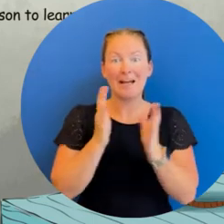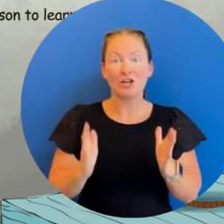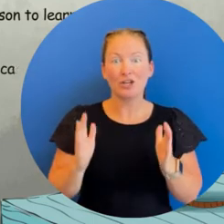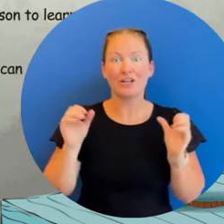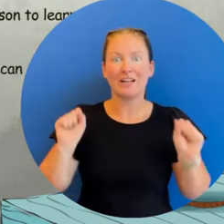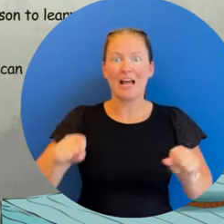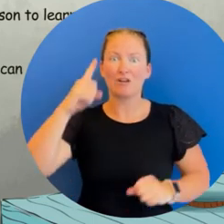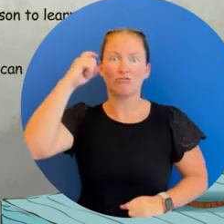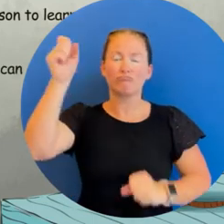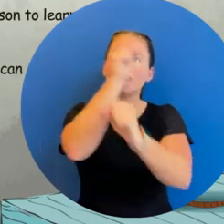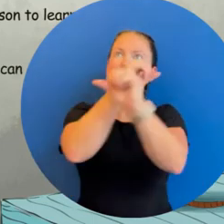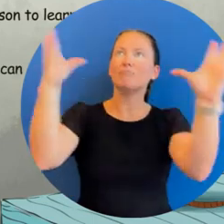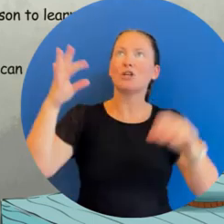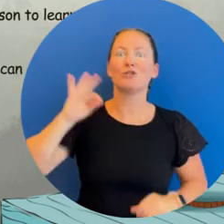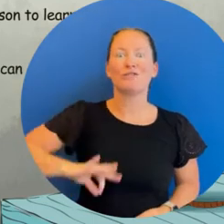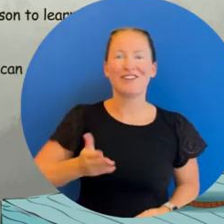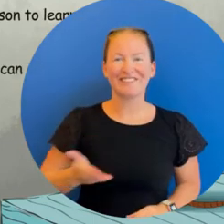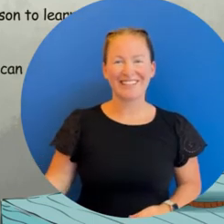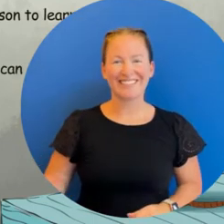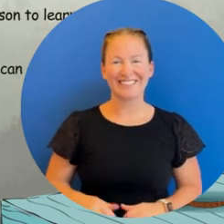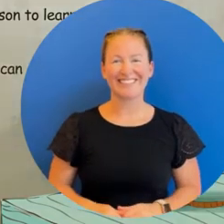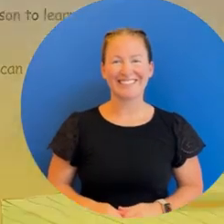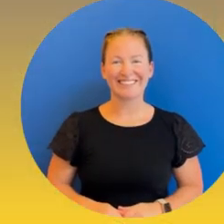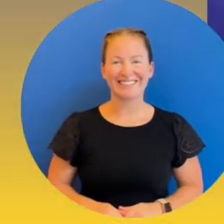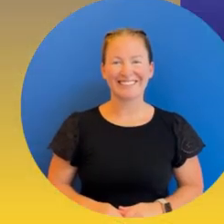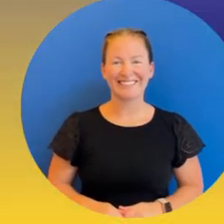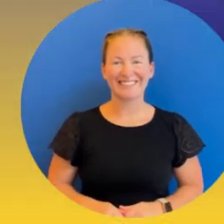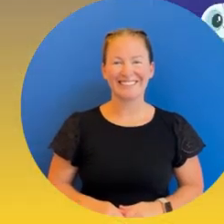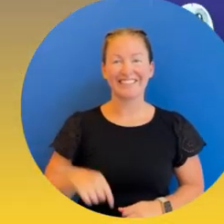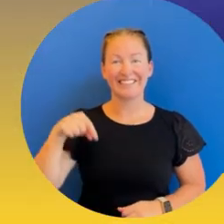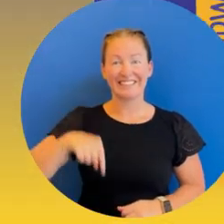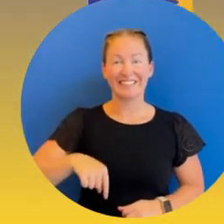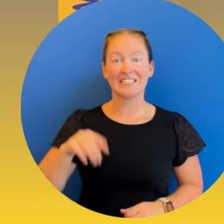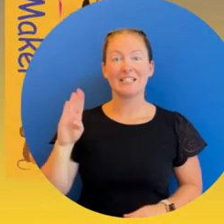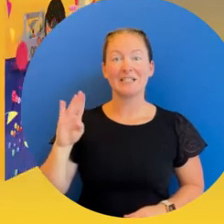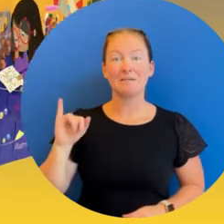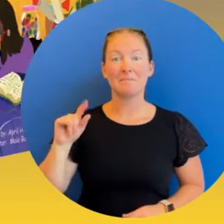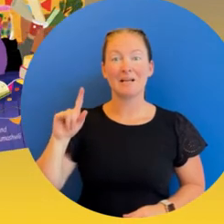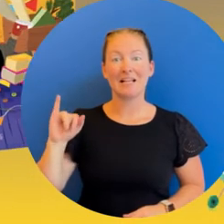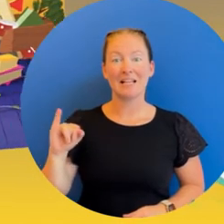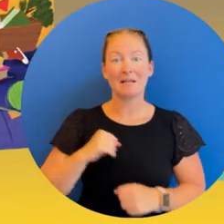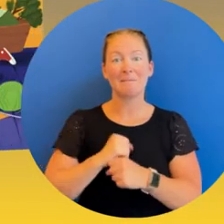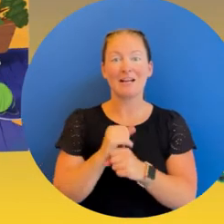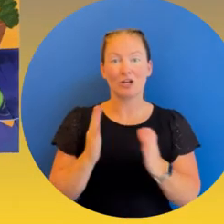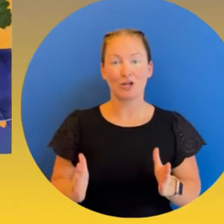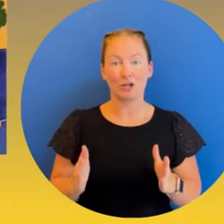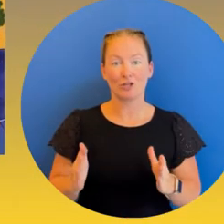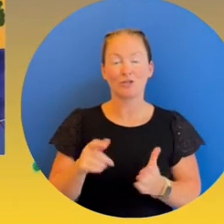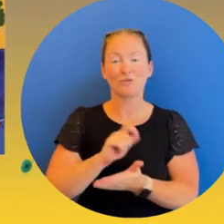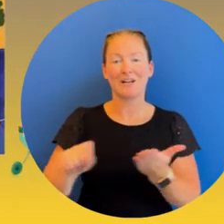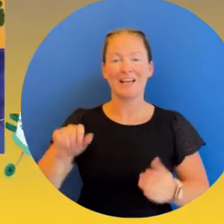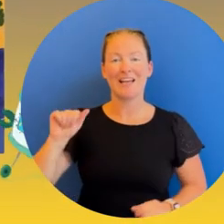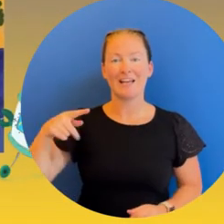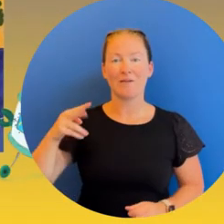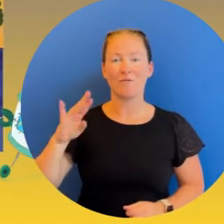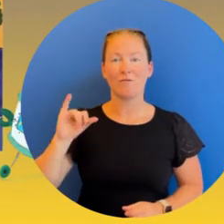maker can dream up a useful invention. This has been Billy the Maker